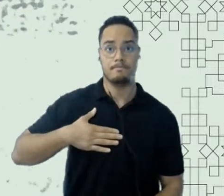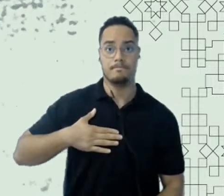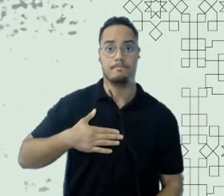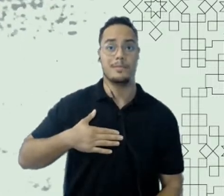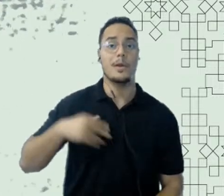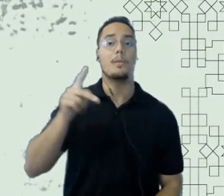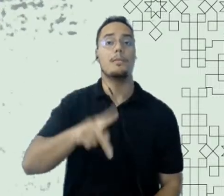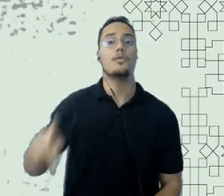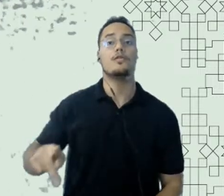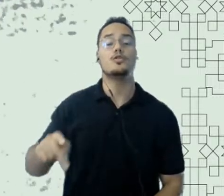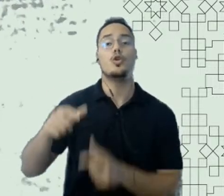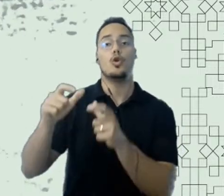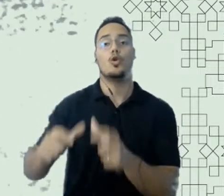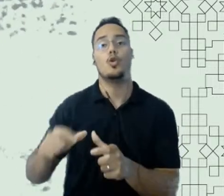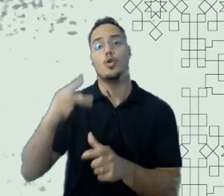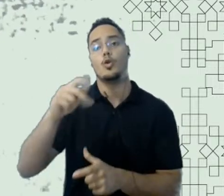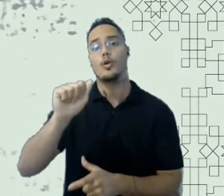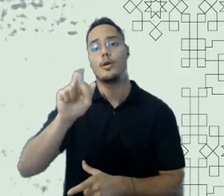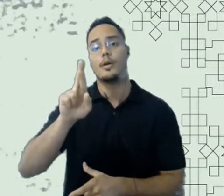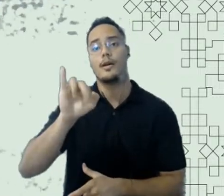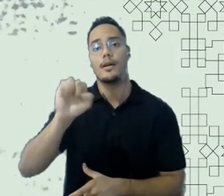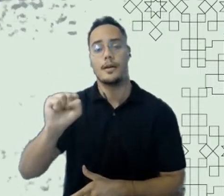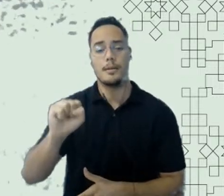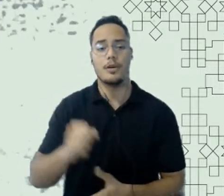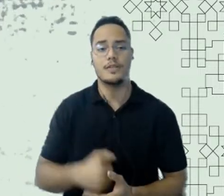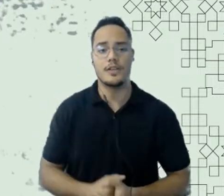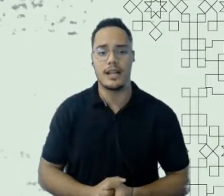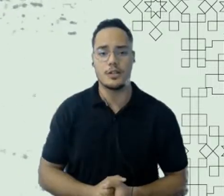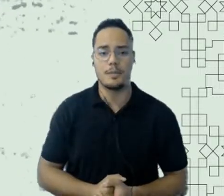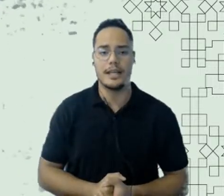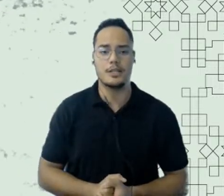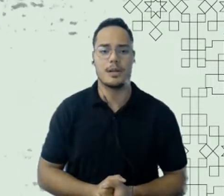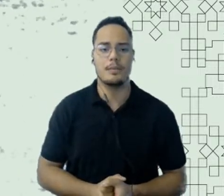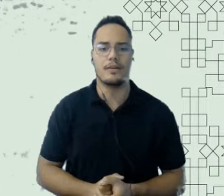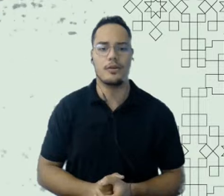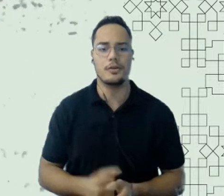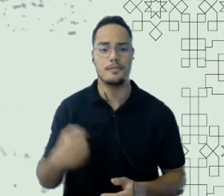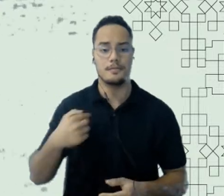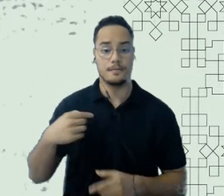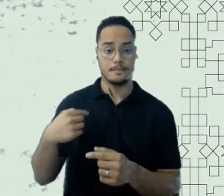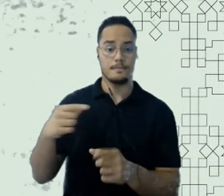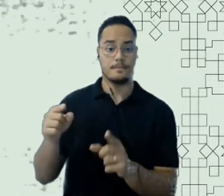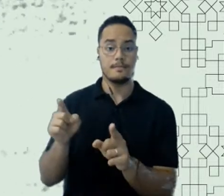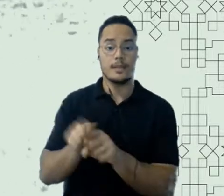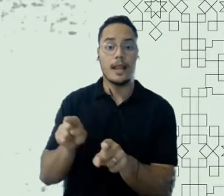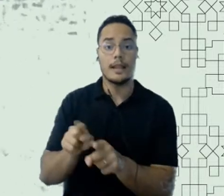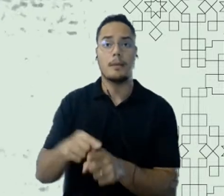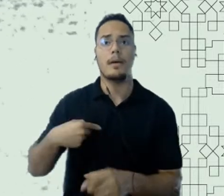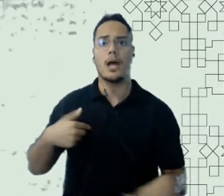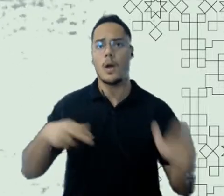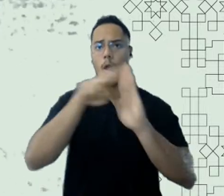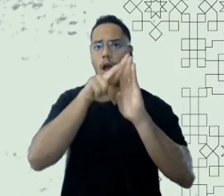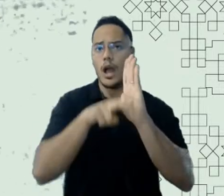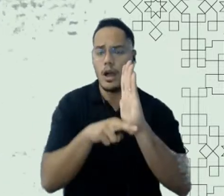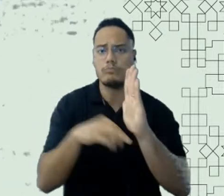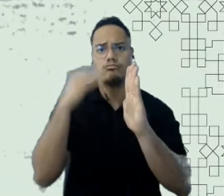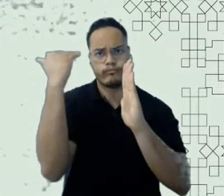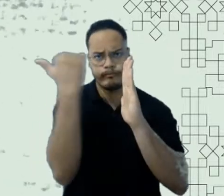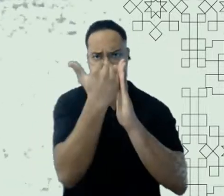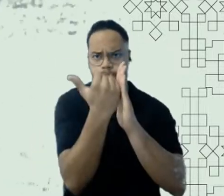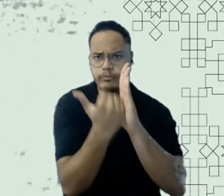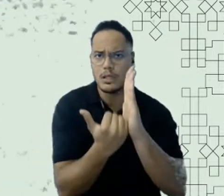of course, I'm following the European Union regulation in copyright from the very beginning,